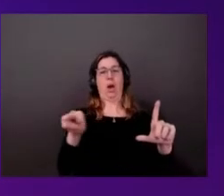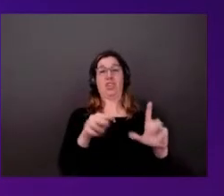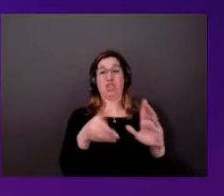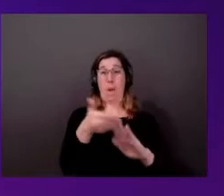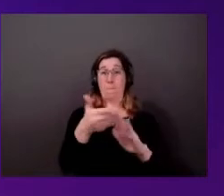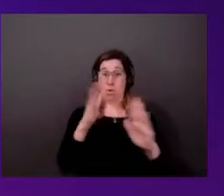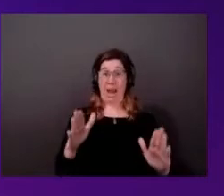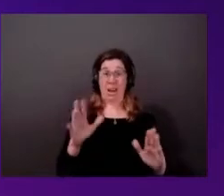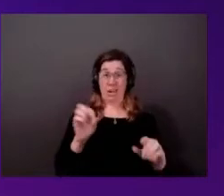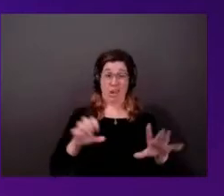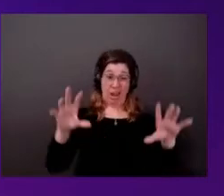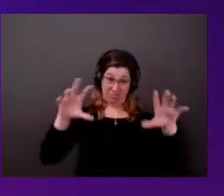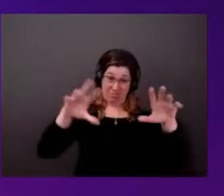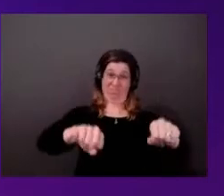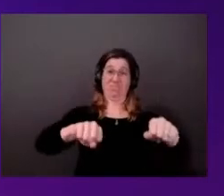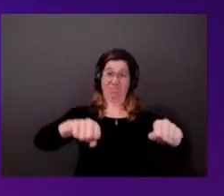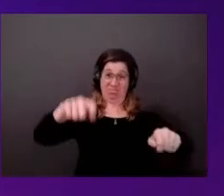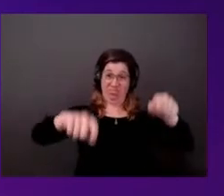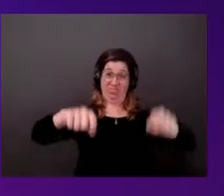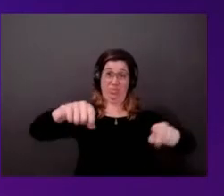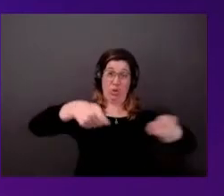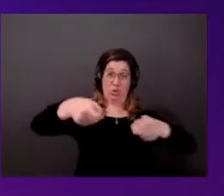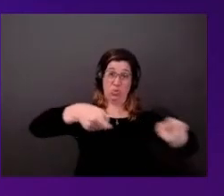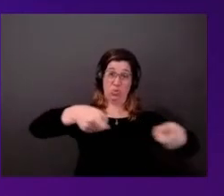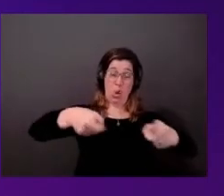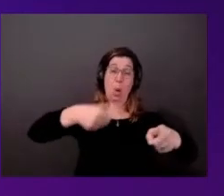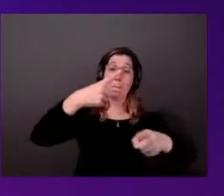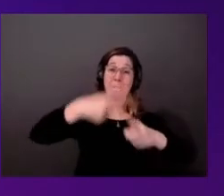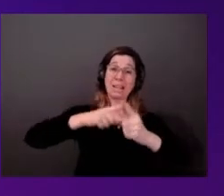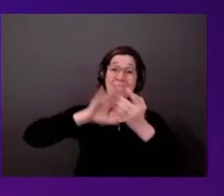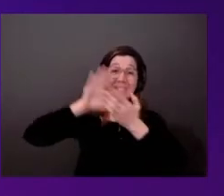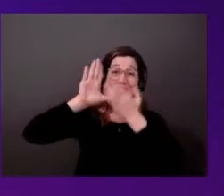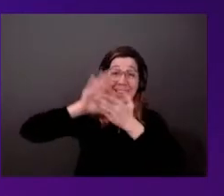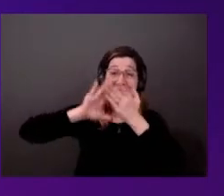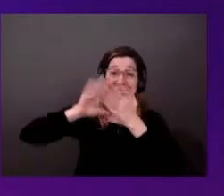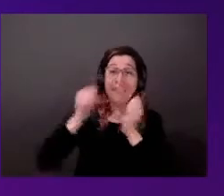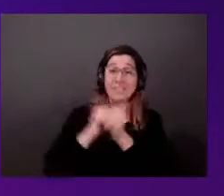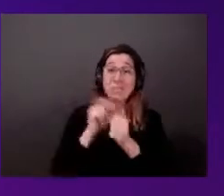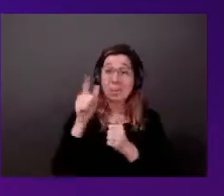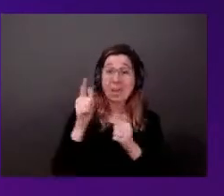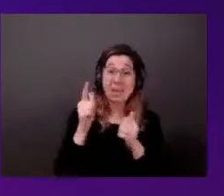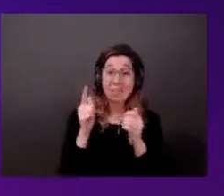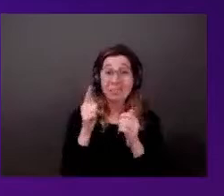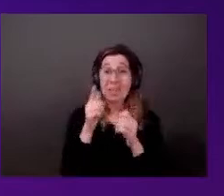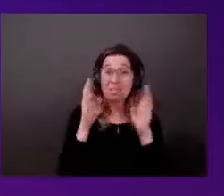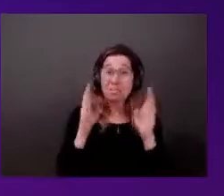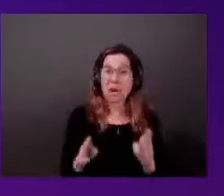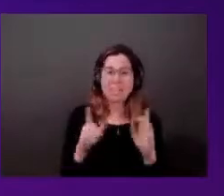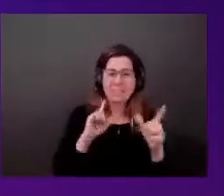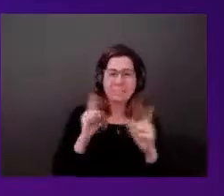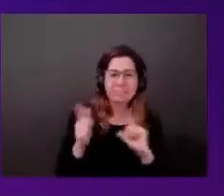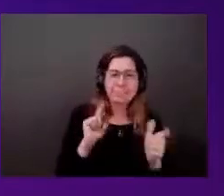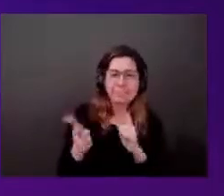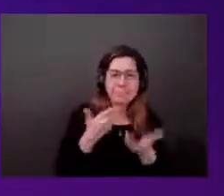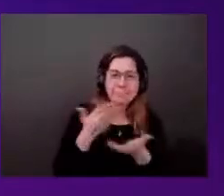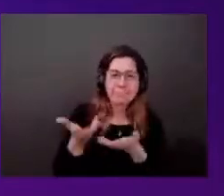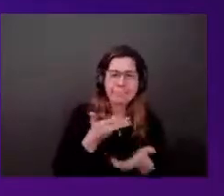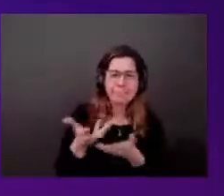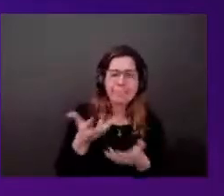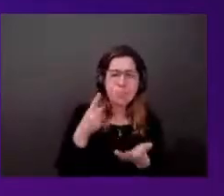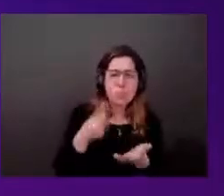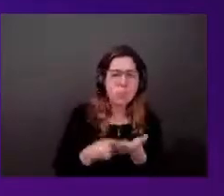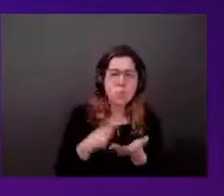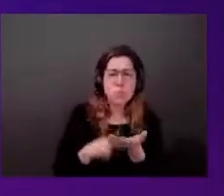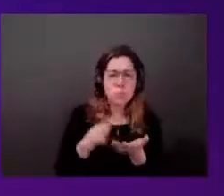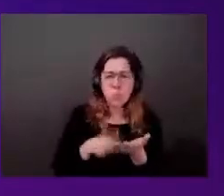to a face-to-face video chat with the operator so that they can have a dialogue back and forth around what the situation